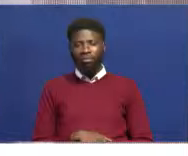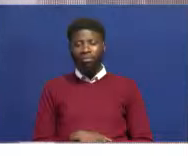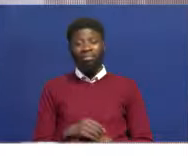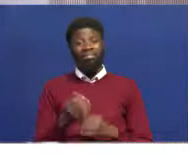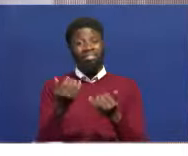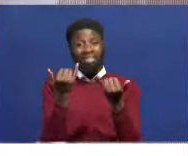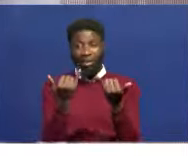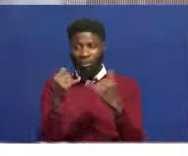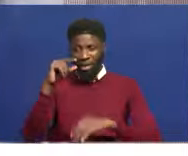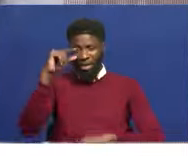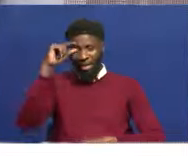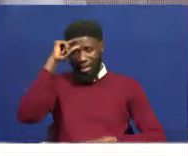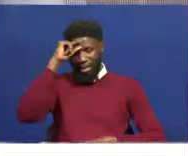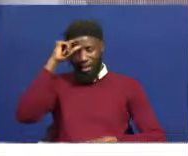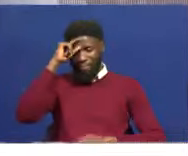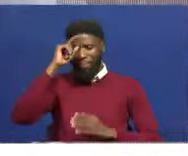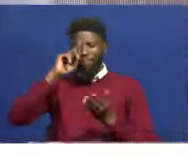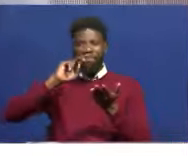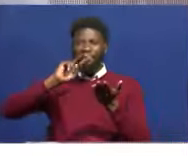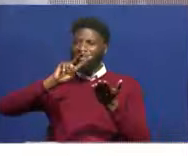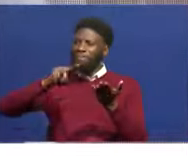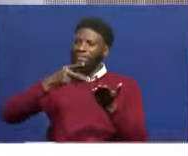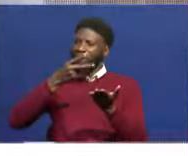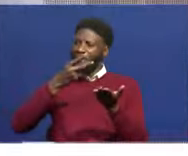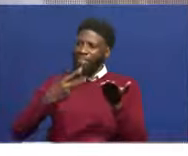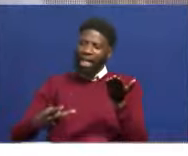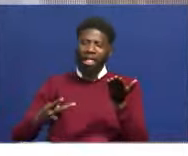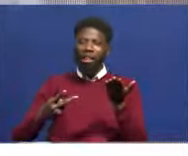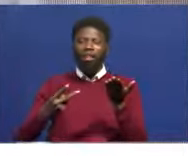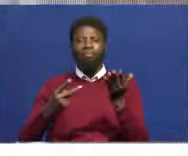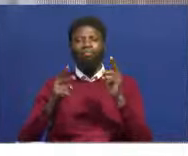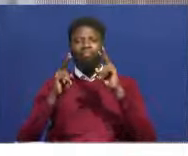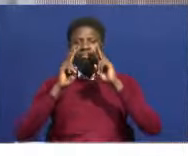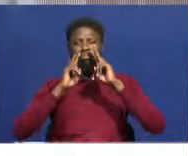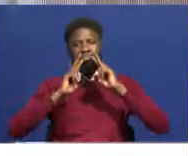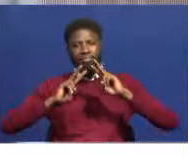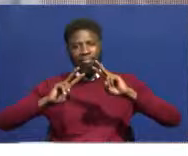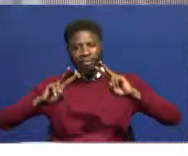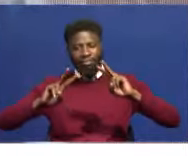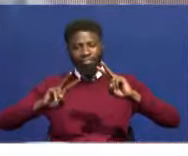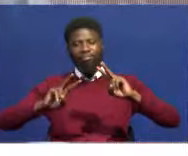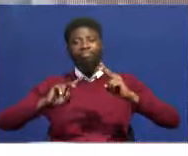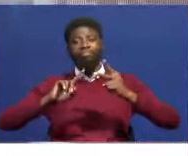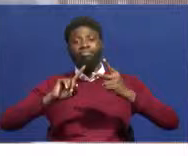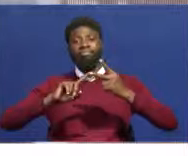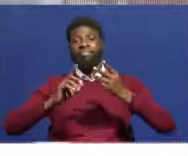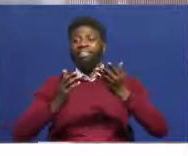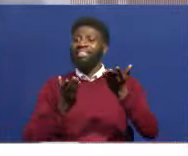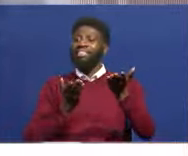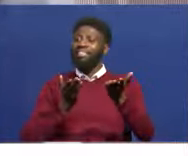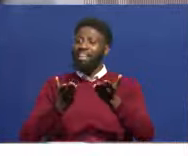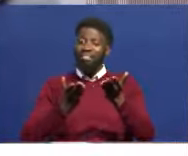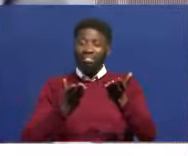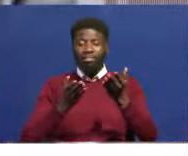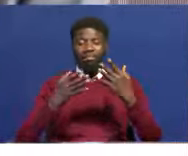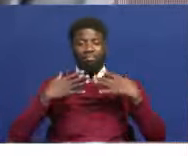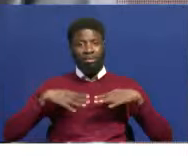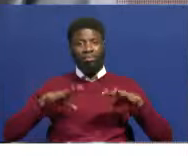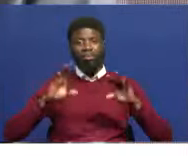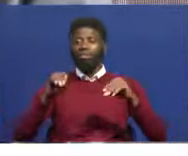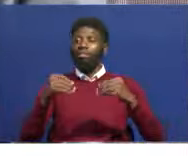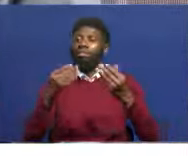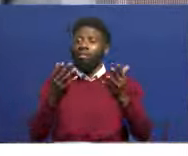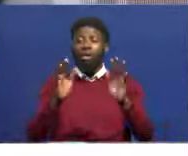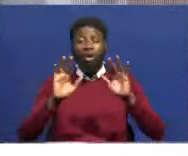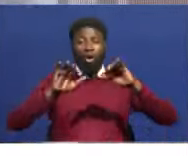unable to deliver peace and services to its people or to return the power to the